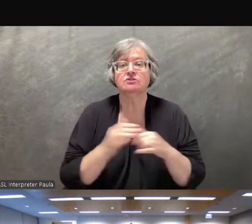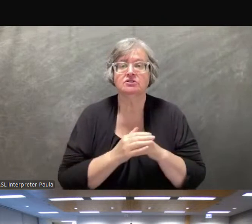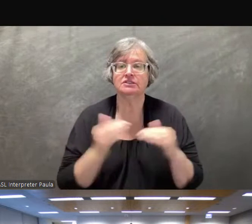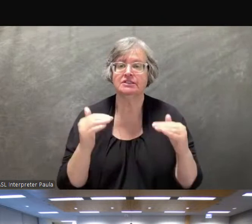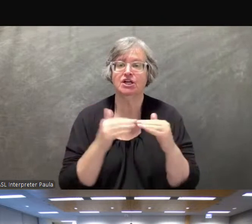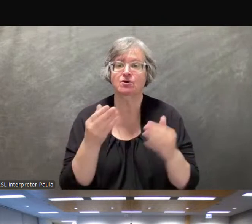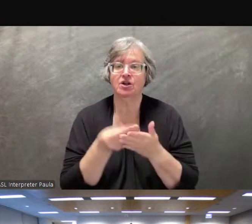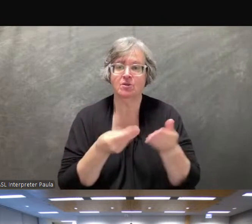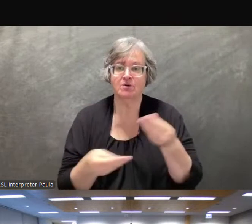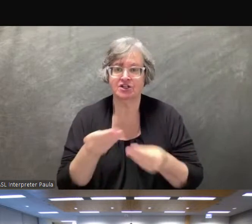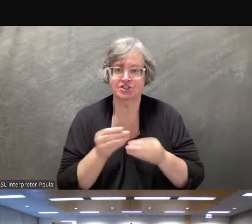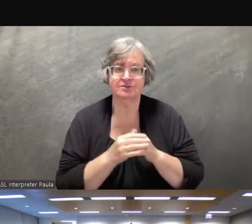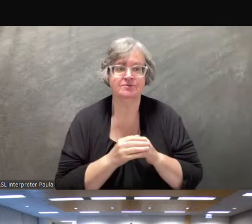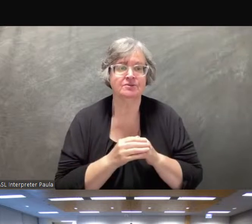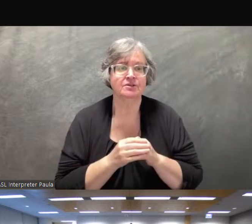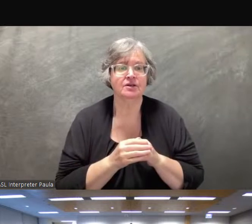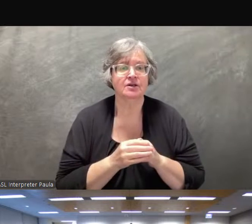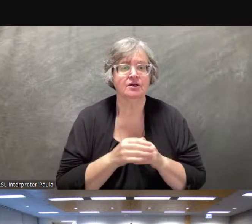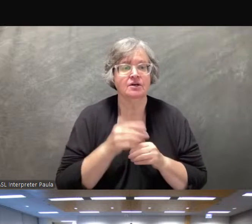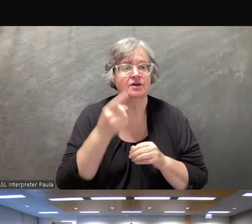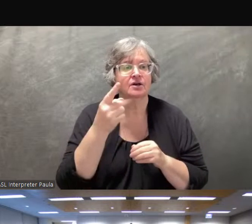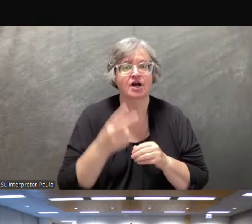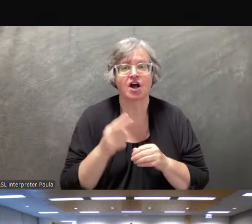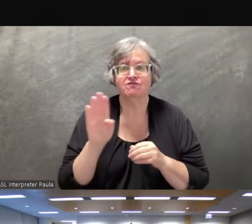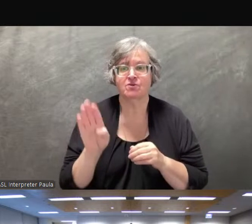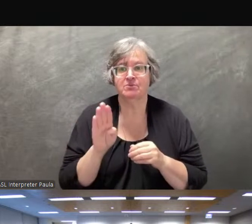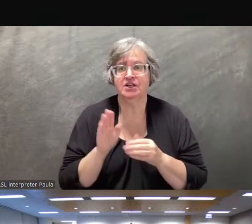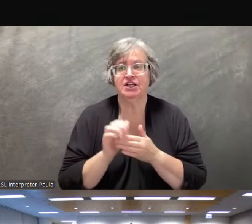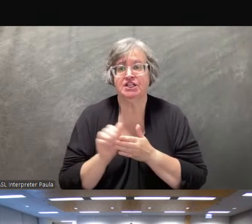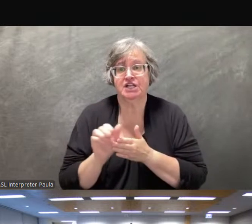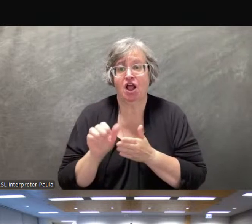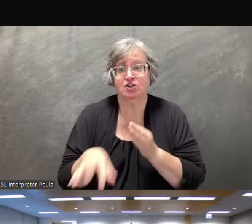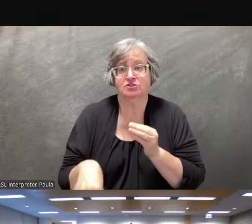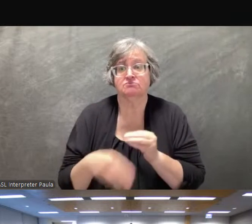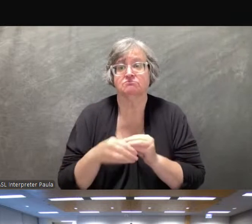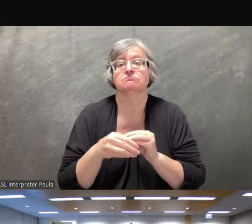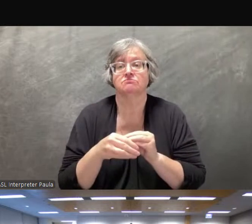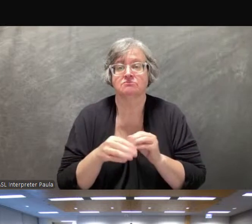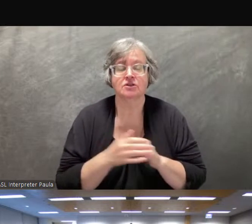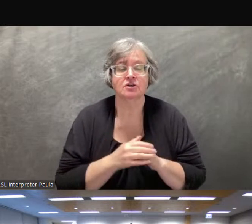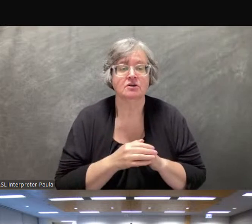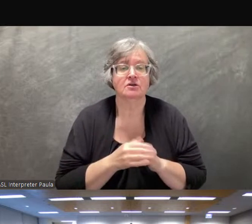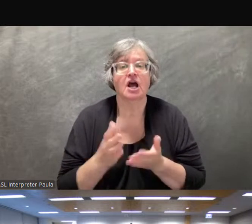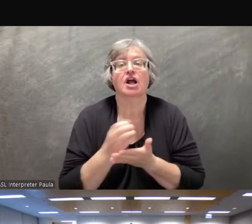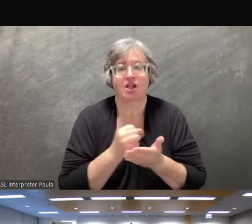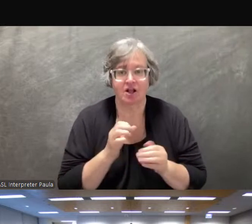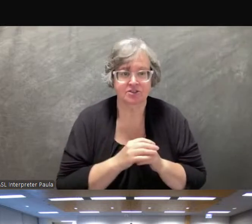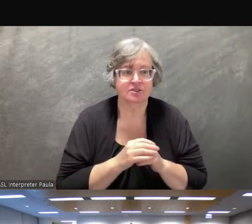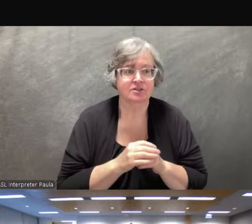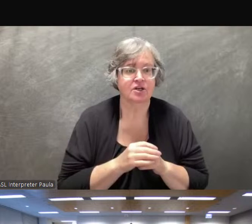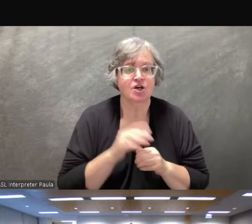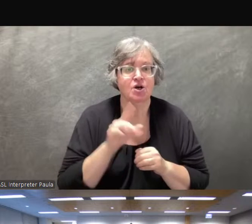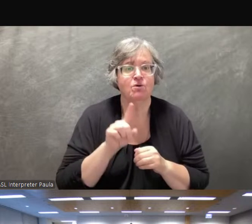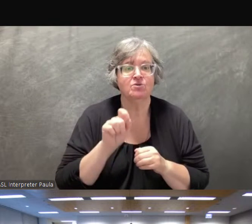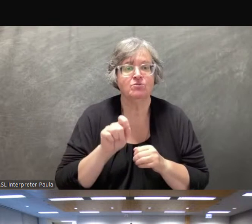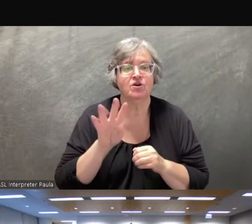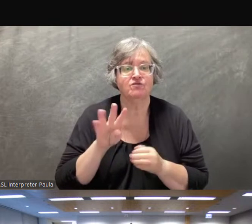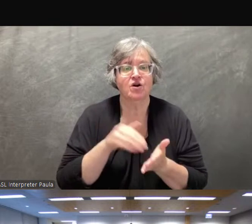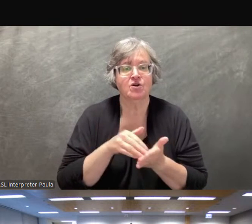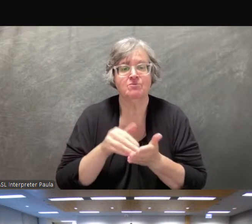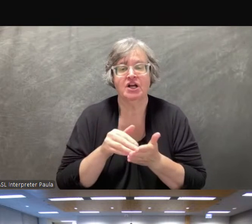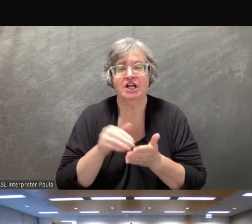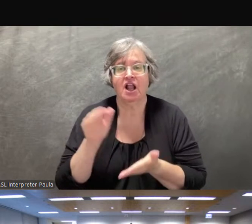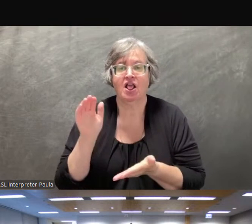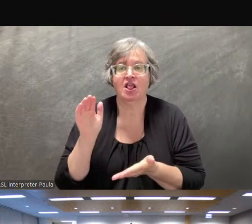on budget. So $500 million collected so far this year, 1.4 million lower than we expected. Again, that's